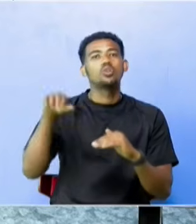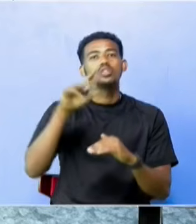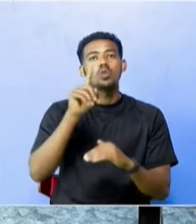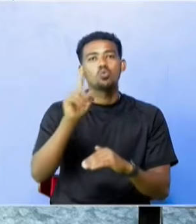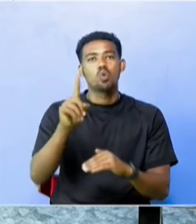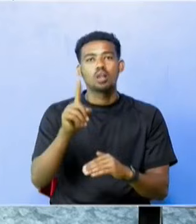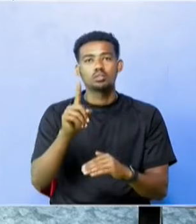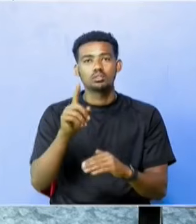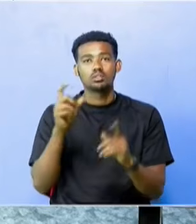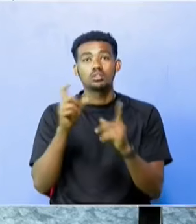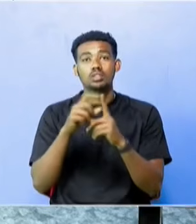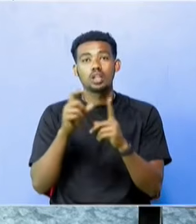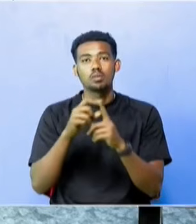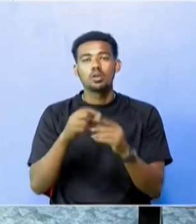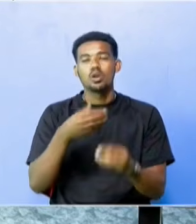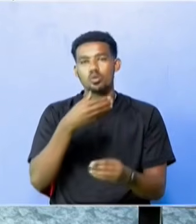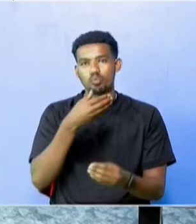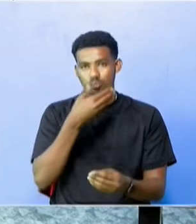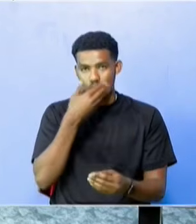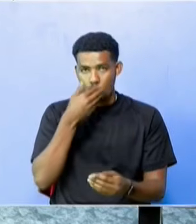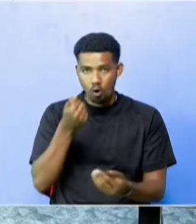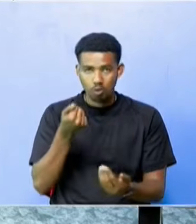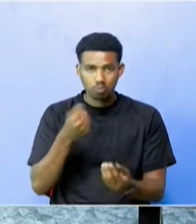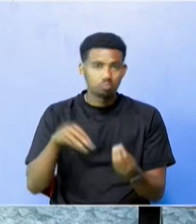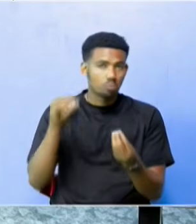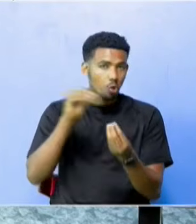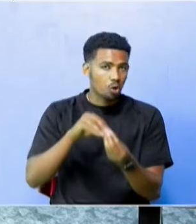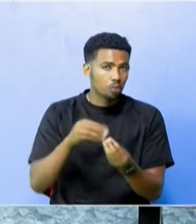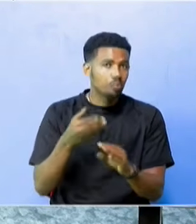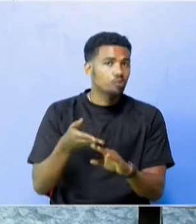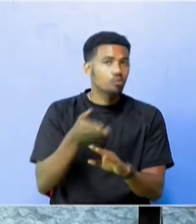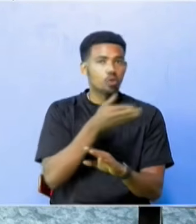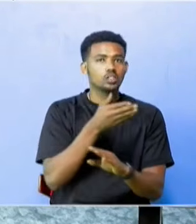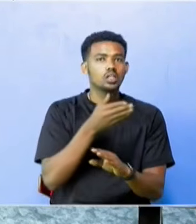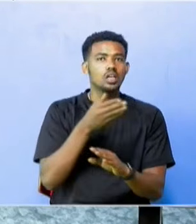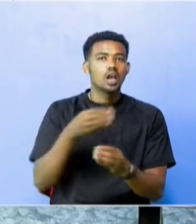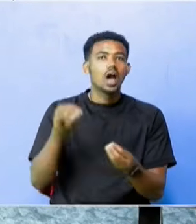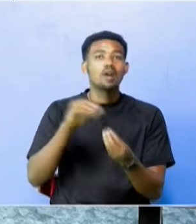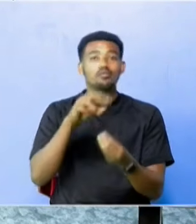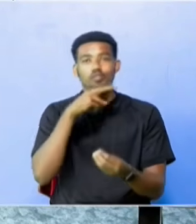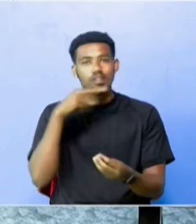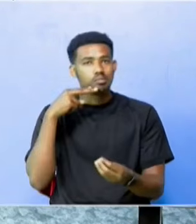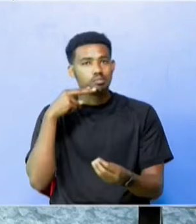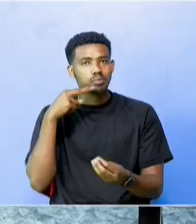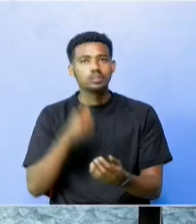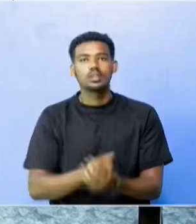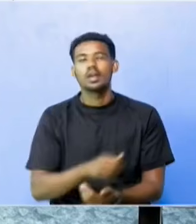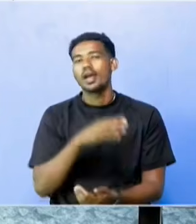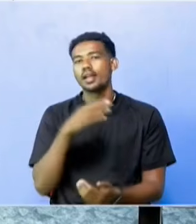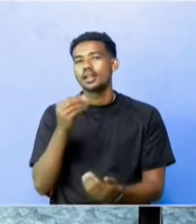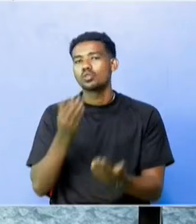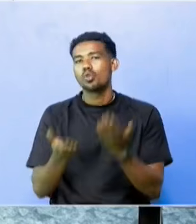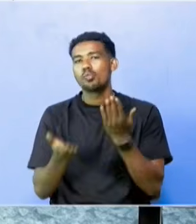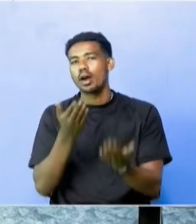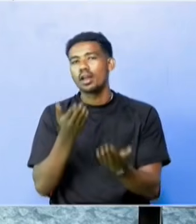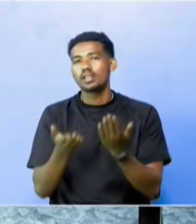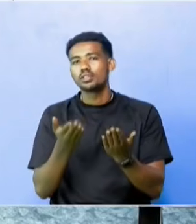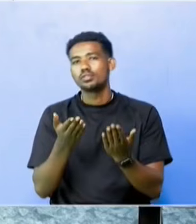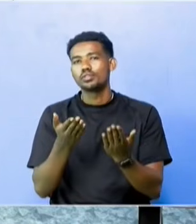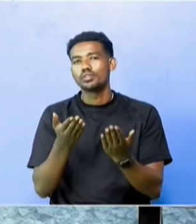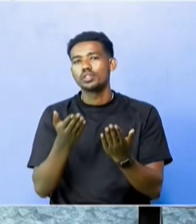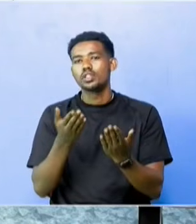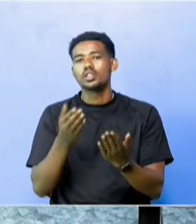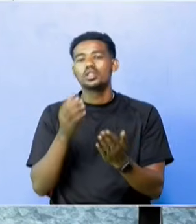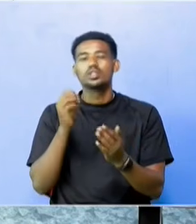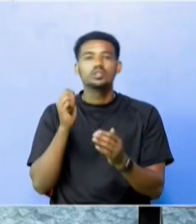they add what? More before the adverb, and it is in the case of comparative. In the case of